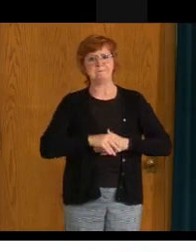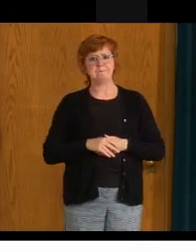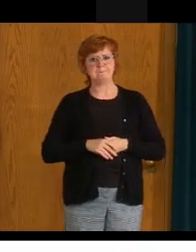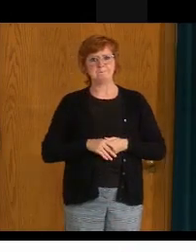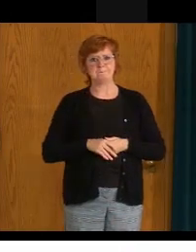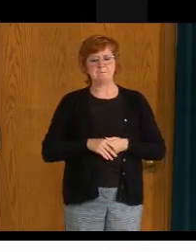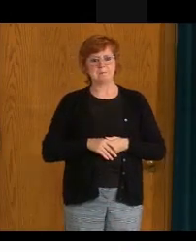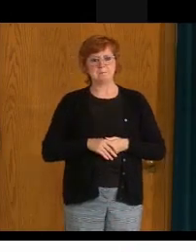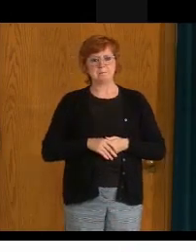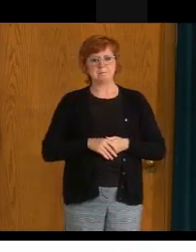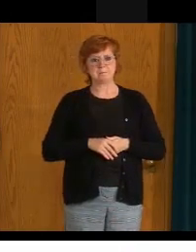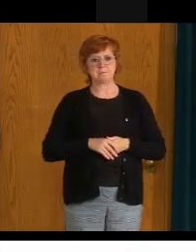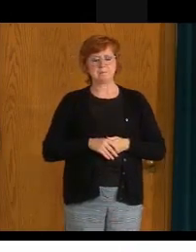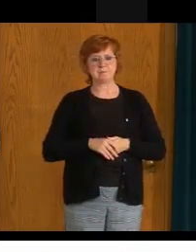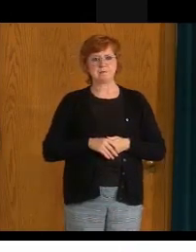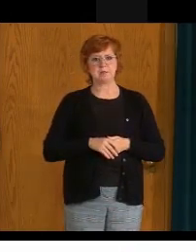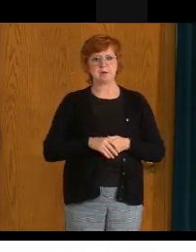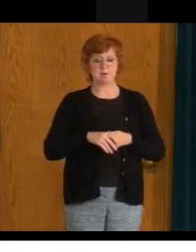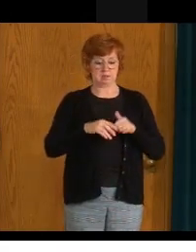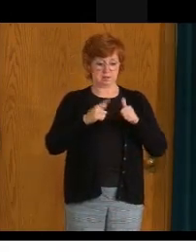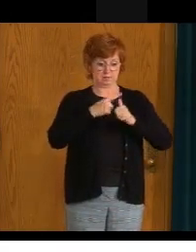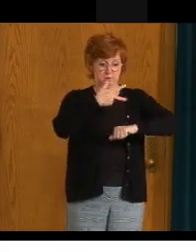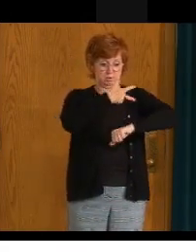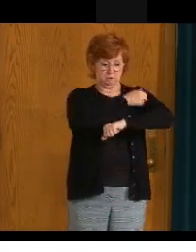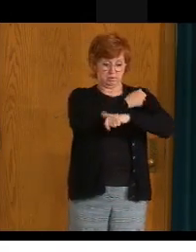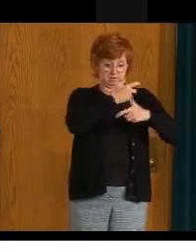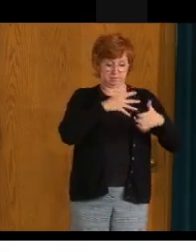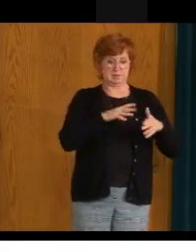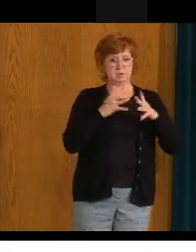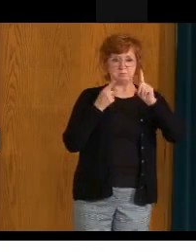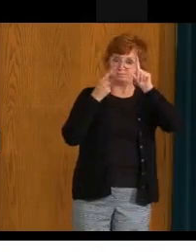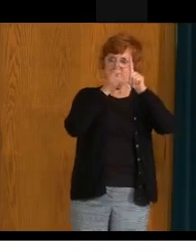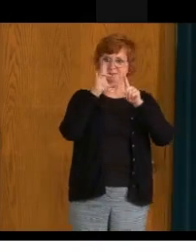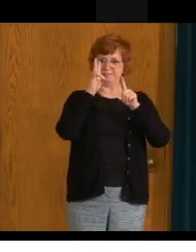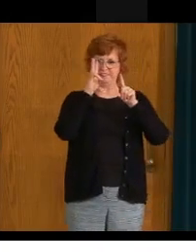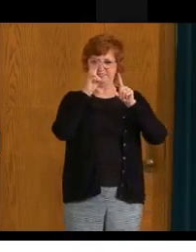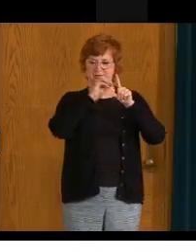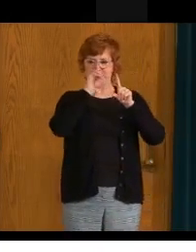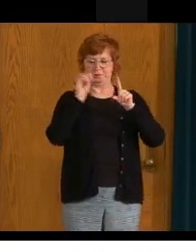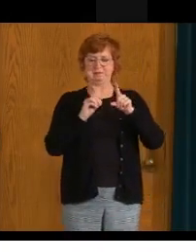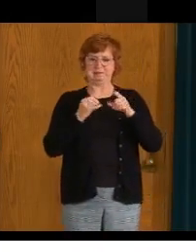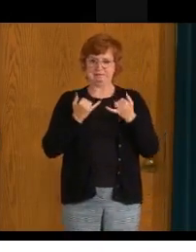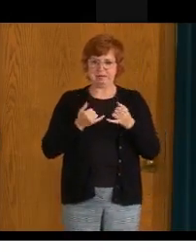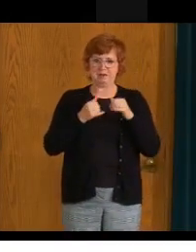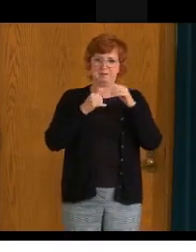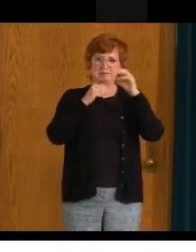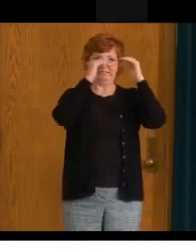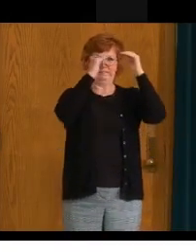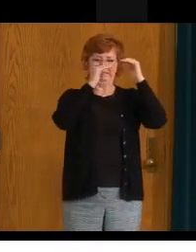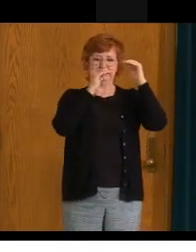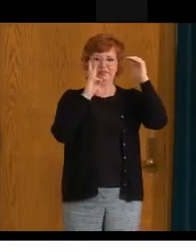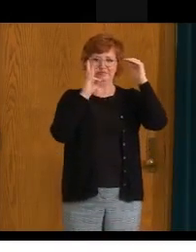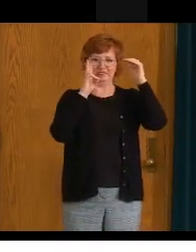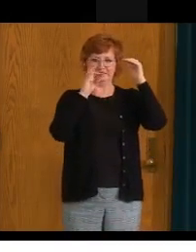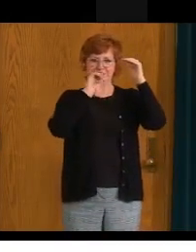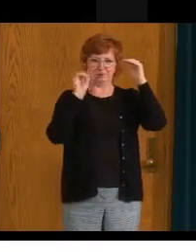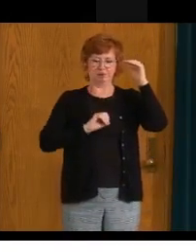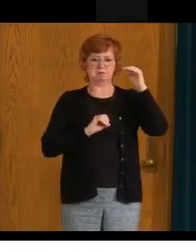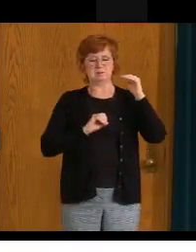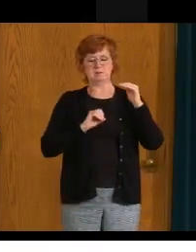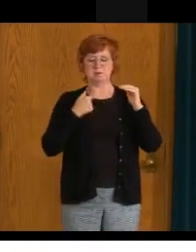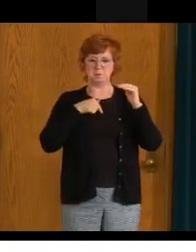a first dose and getting that up to 70%, currently sitting at 67%. And so this is our